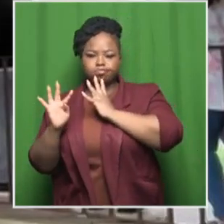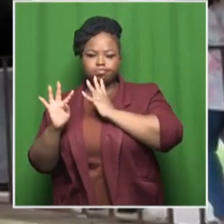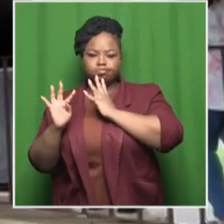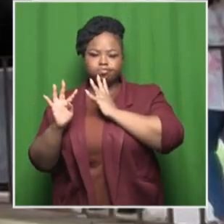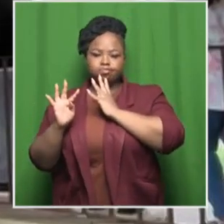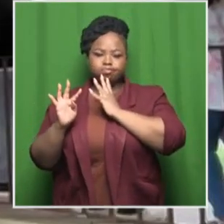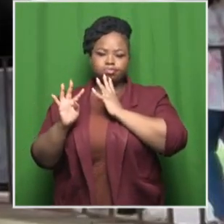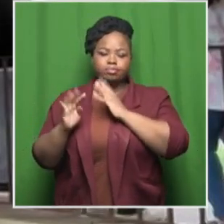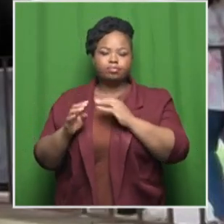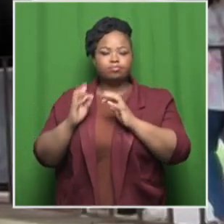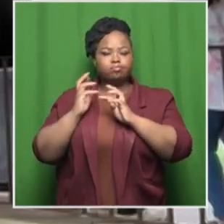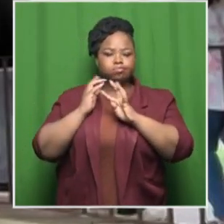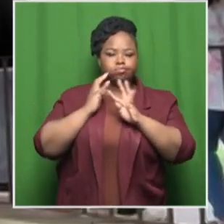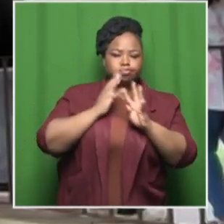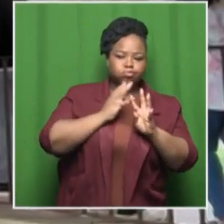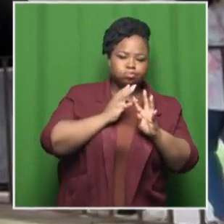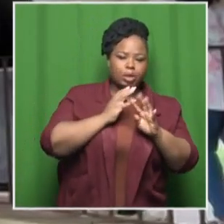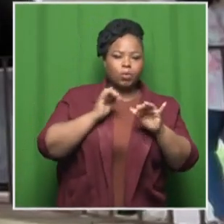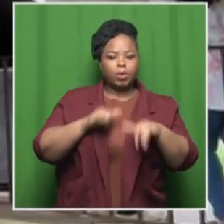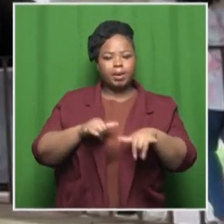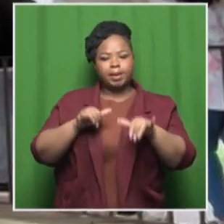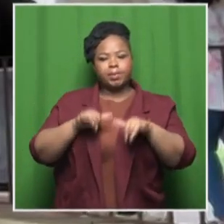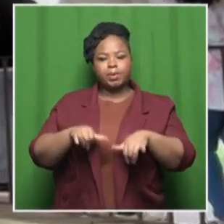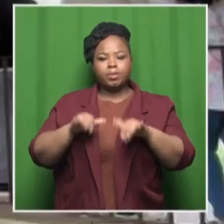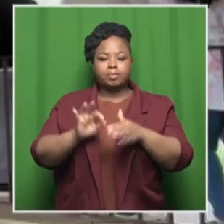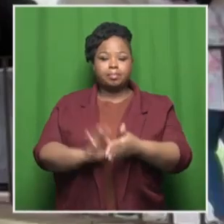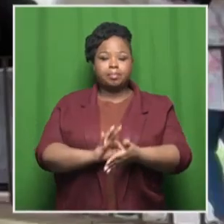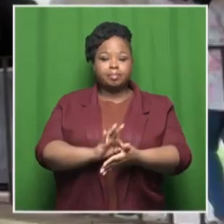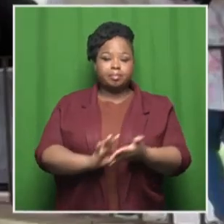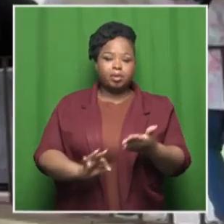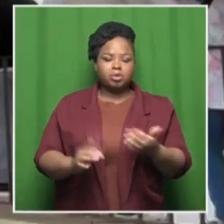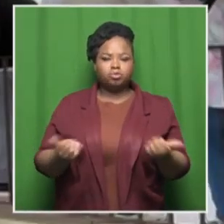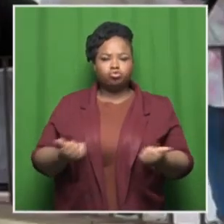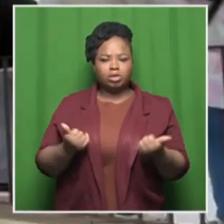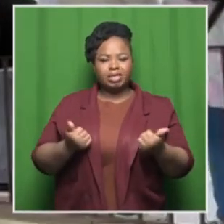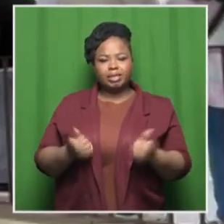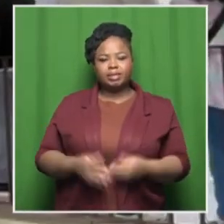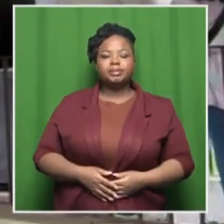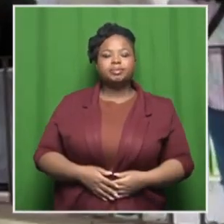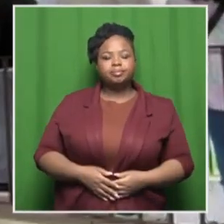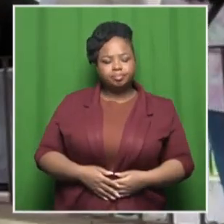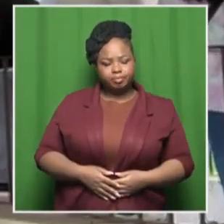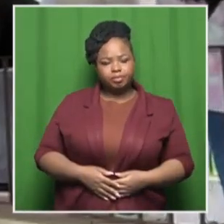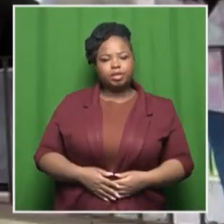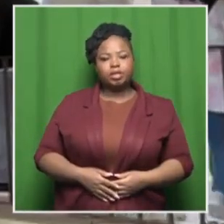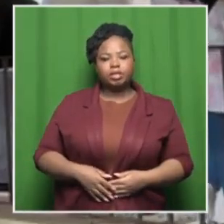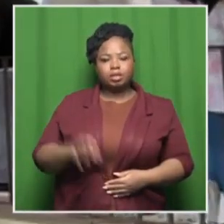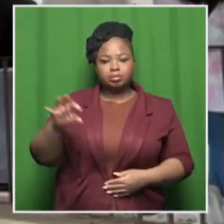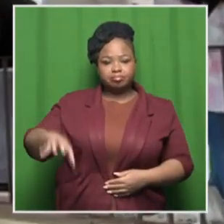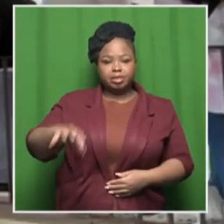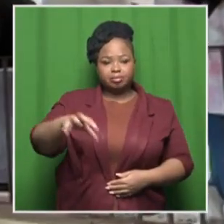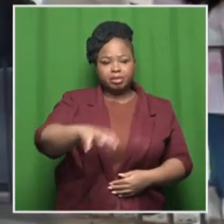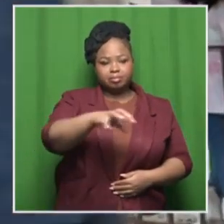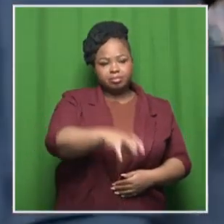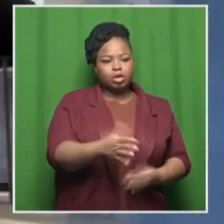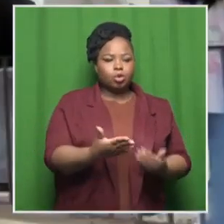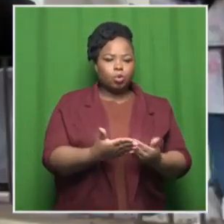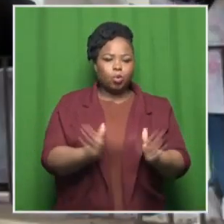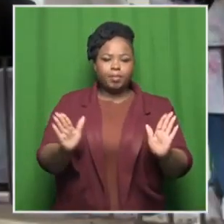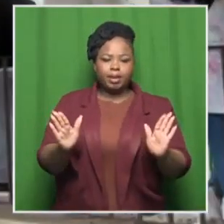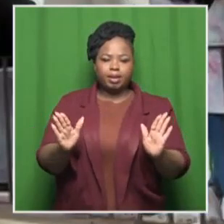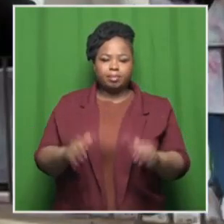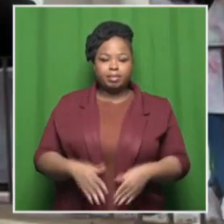queues, waiting to cast their ballots. Already, the electoral officials have opened the polling stations, and I'm here